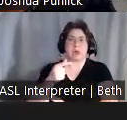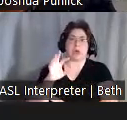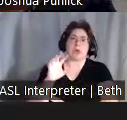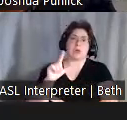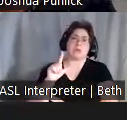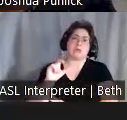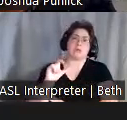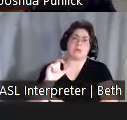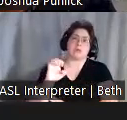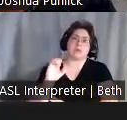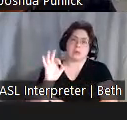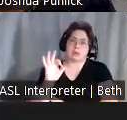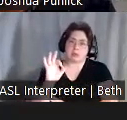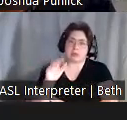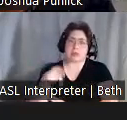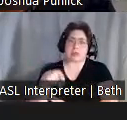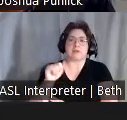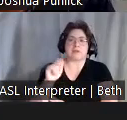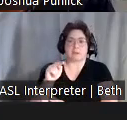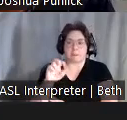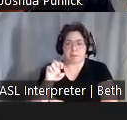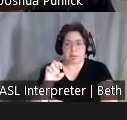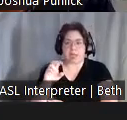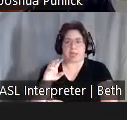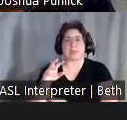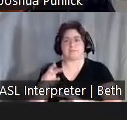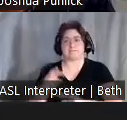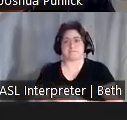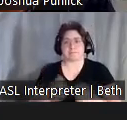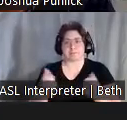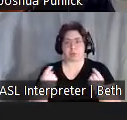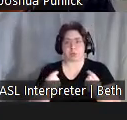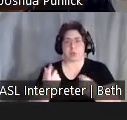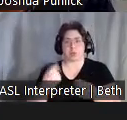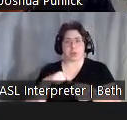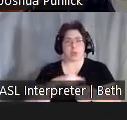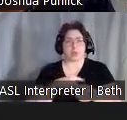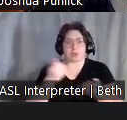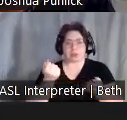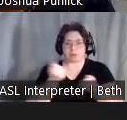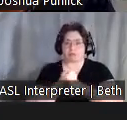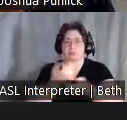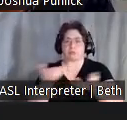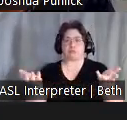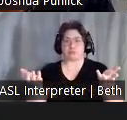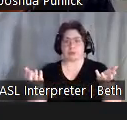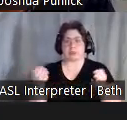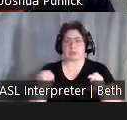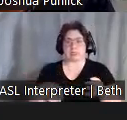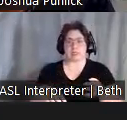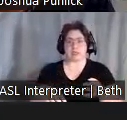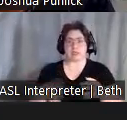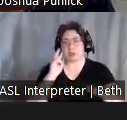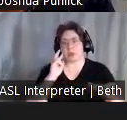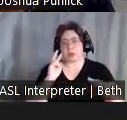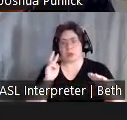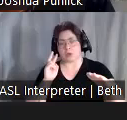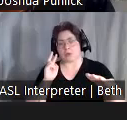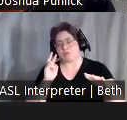released a perspectives paper in forest ecology and management. That was a product that came out of that